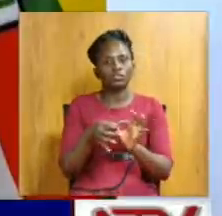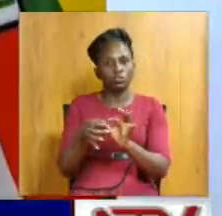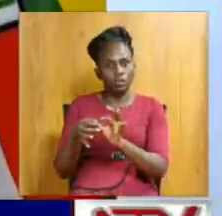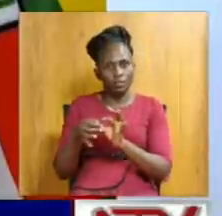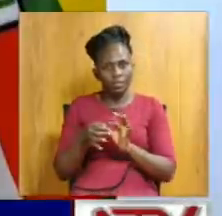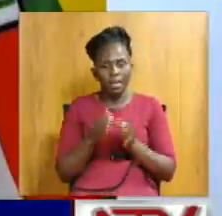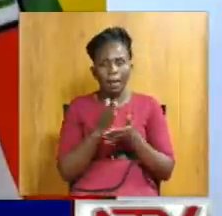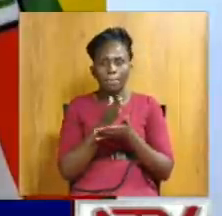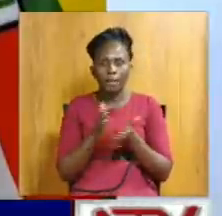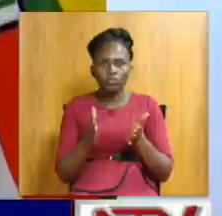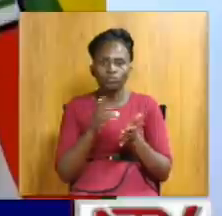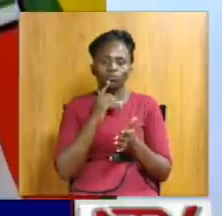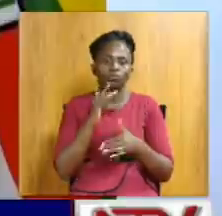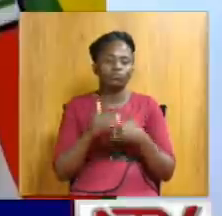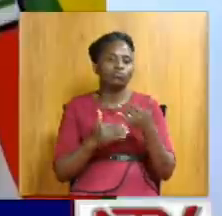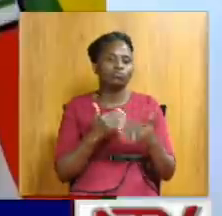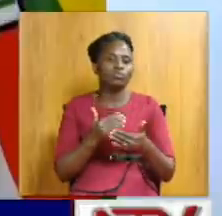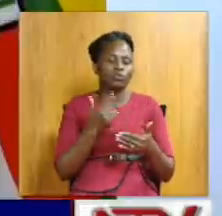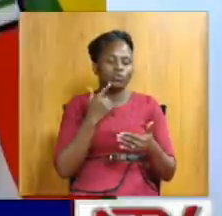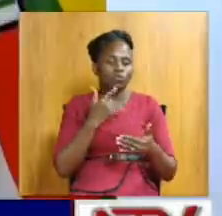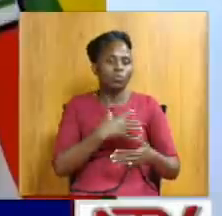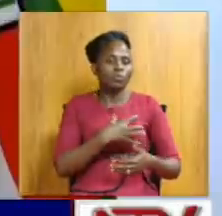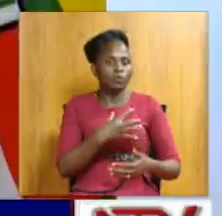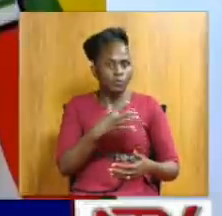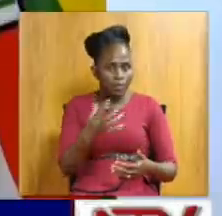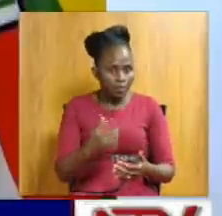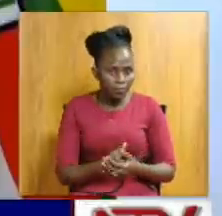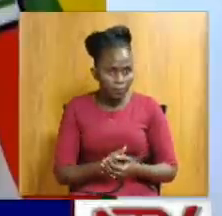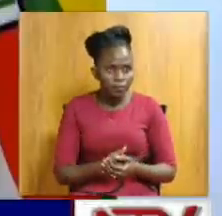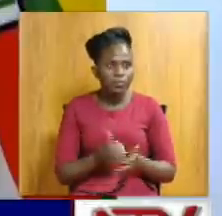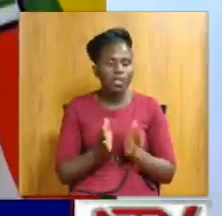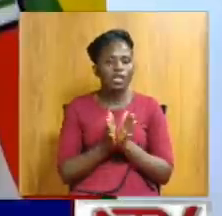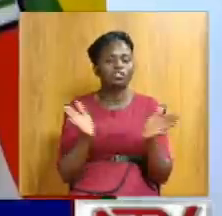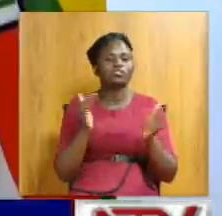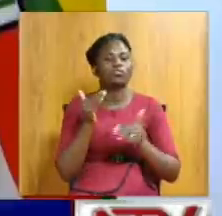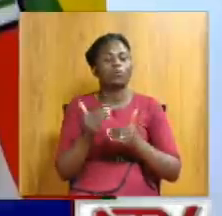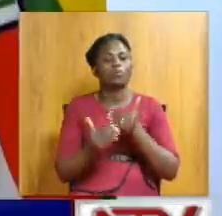partial prosperity, and general progress